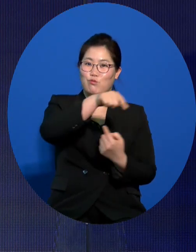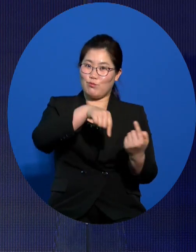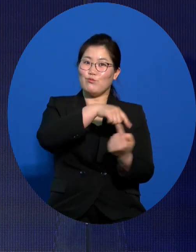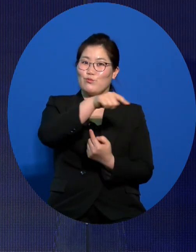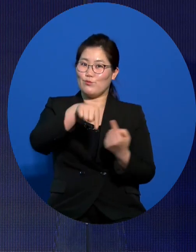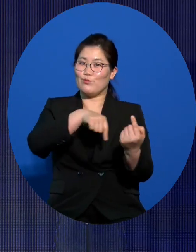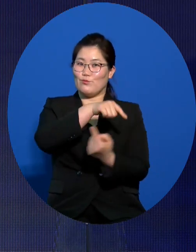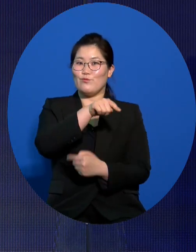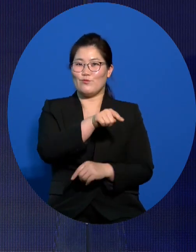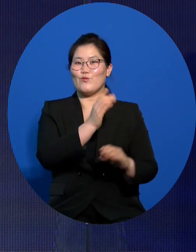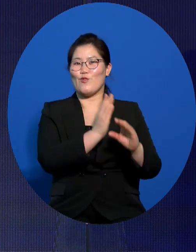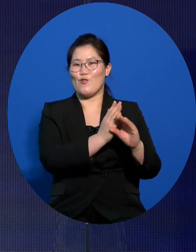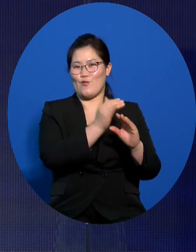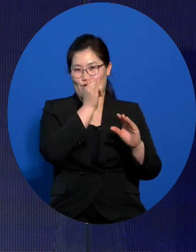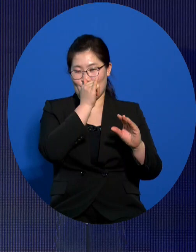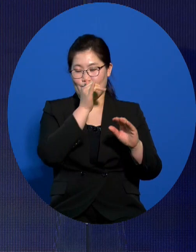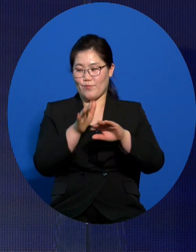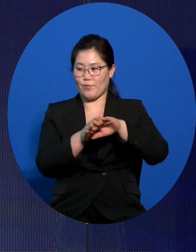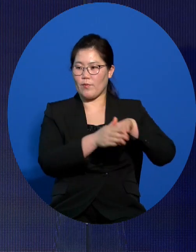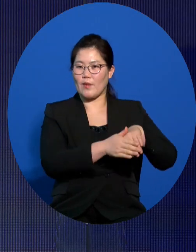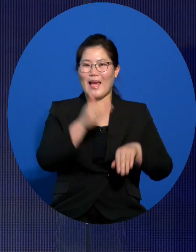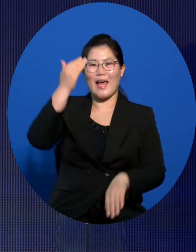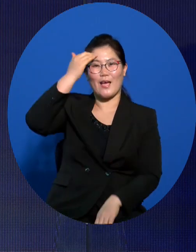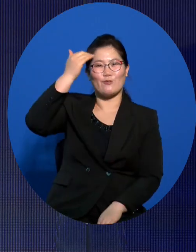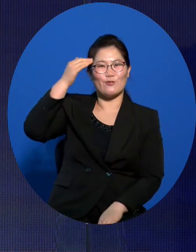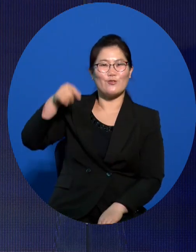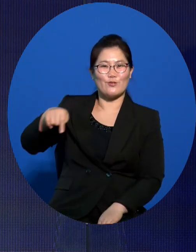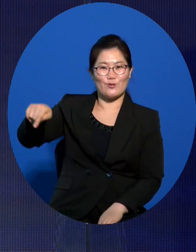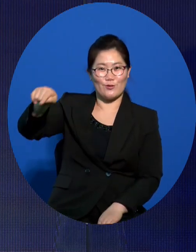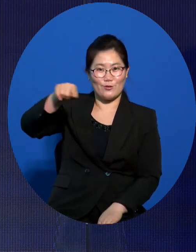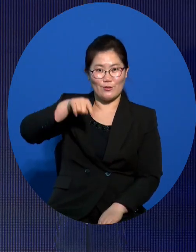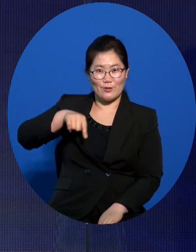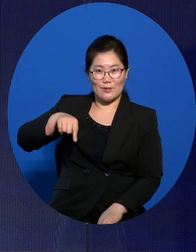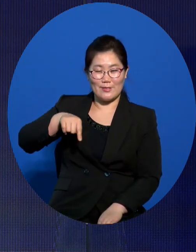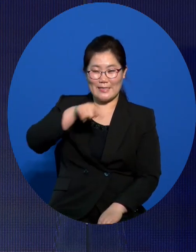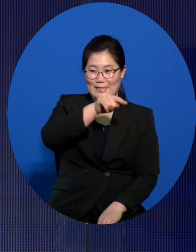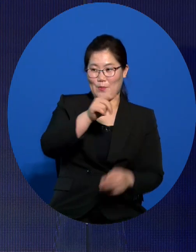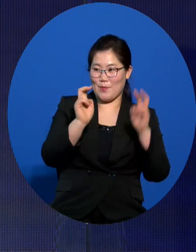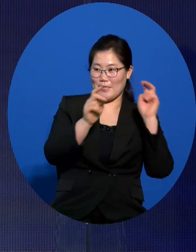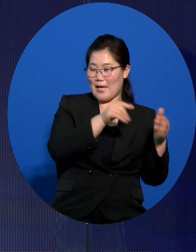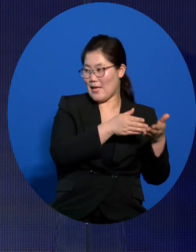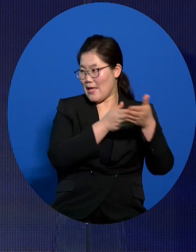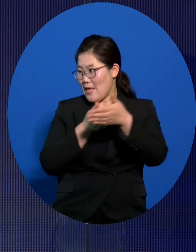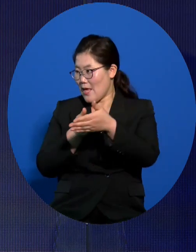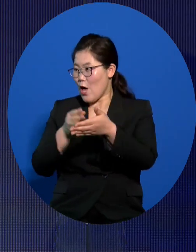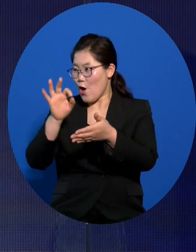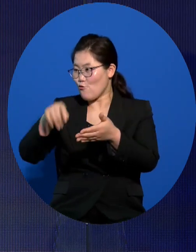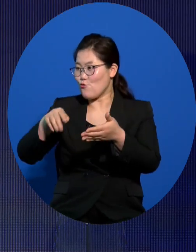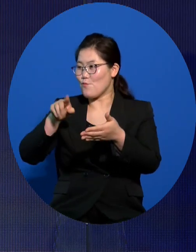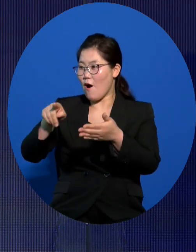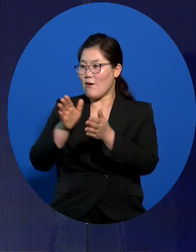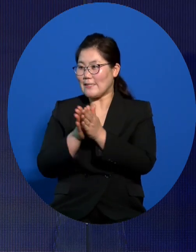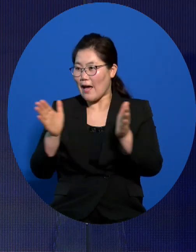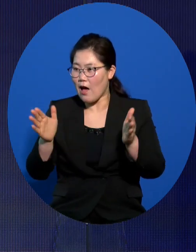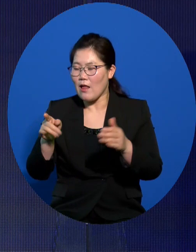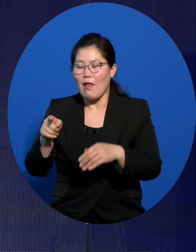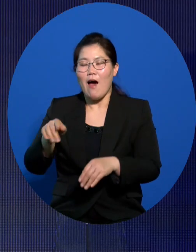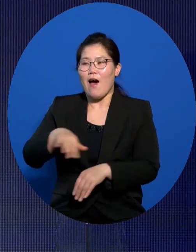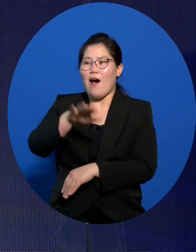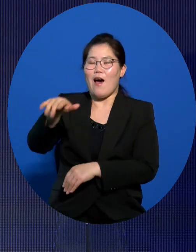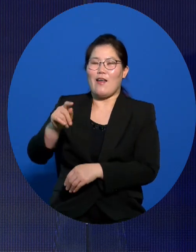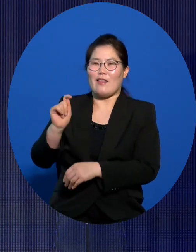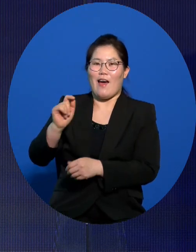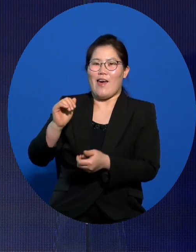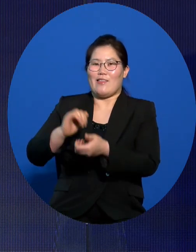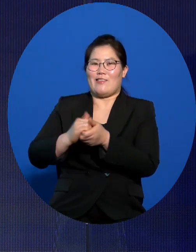profit by taking passengers from one place to another. But in Korea, as you know, the Uber service, because